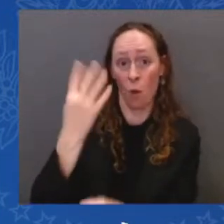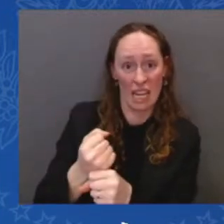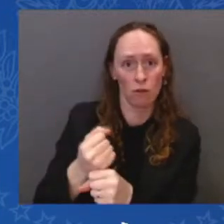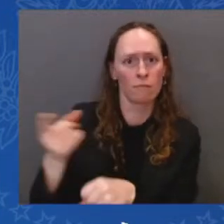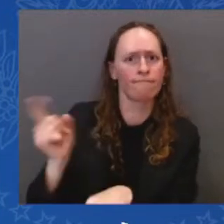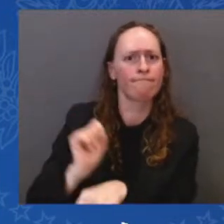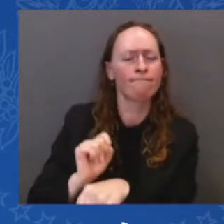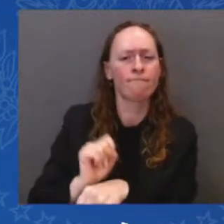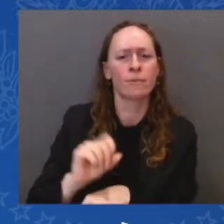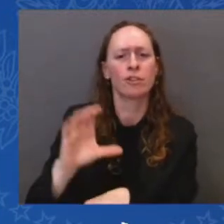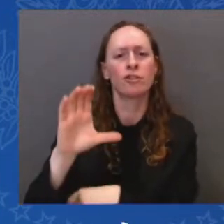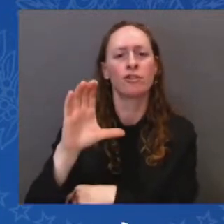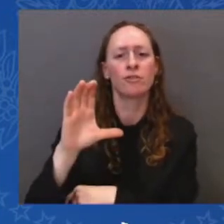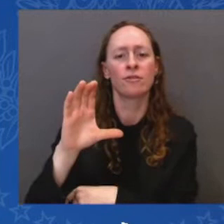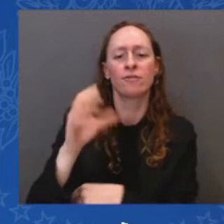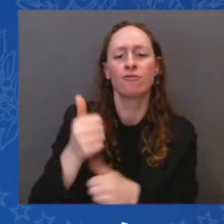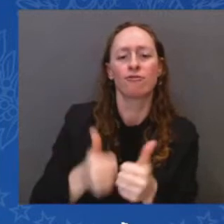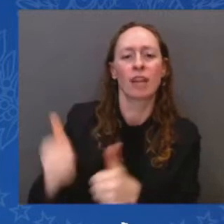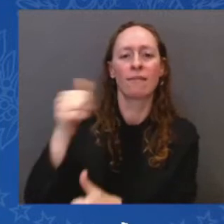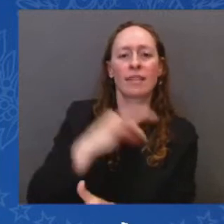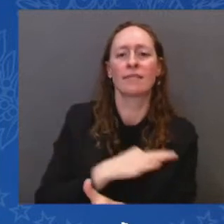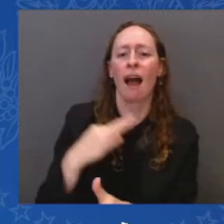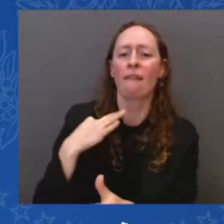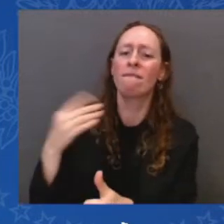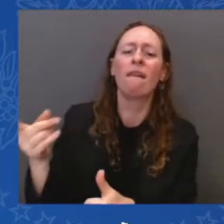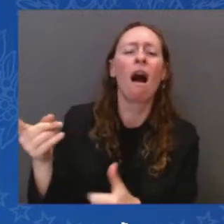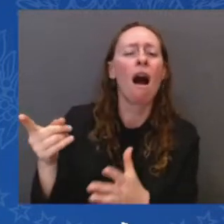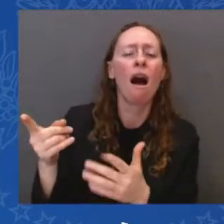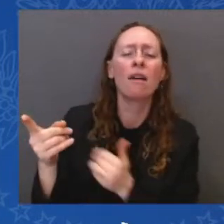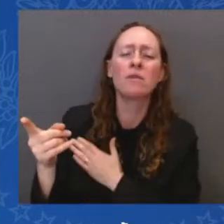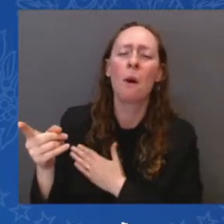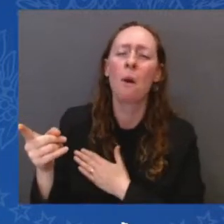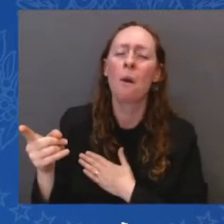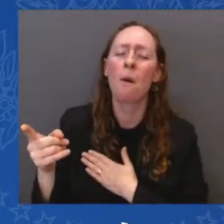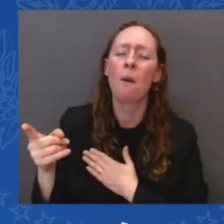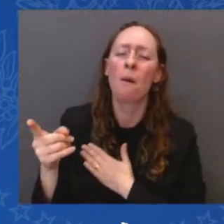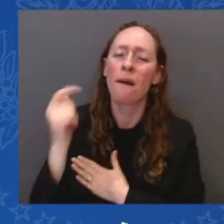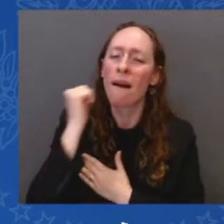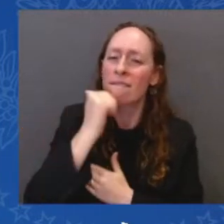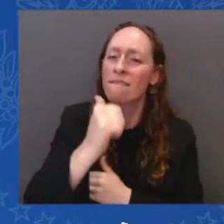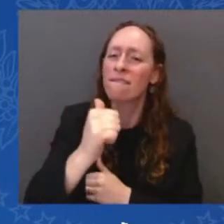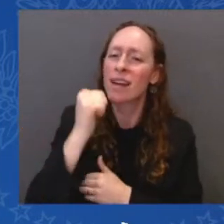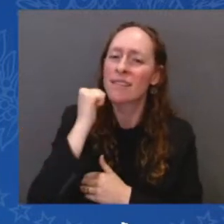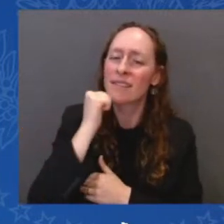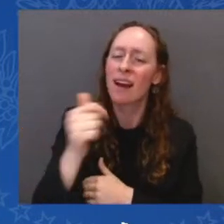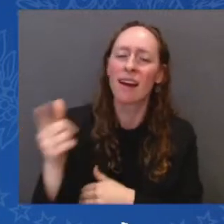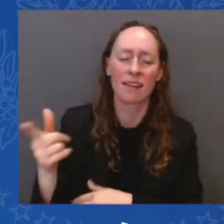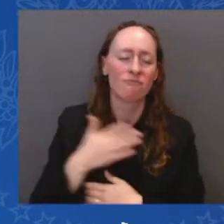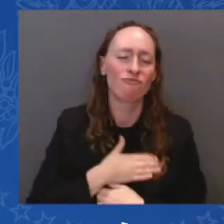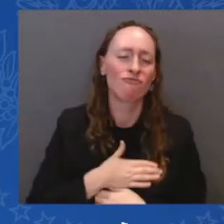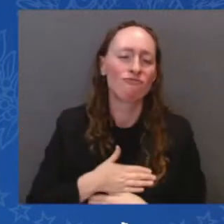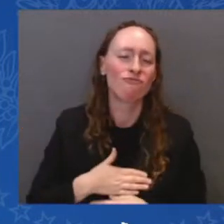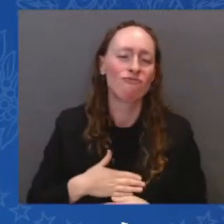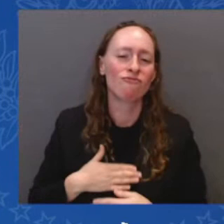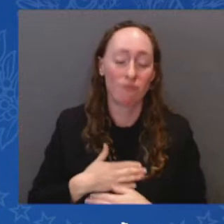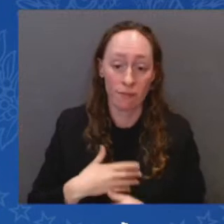it. And then General Milley agreed to serve another 4 years in an even tougher